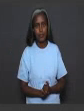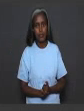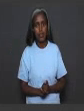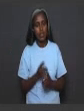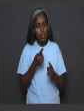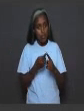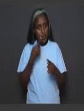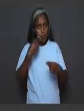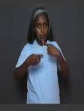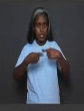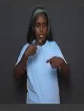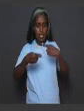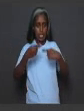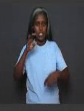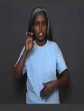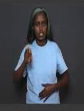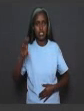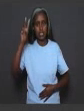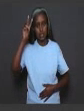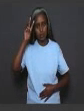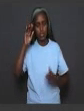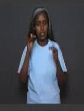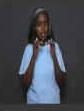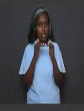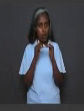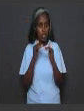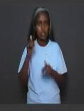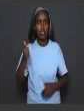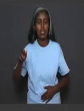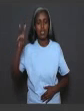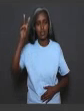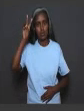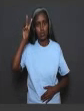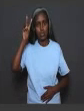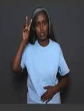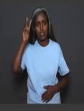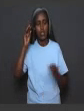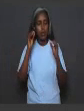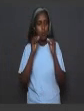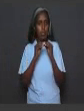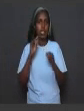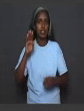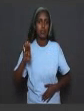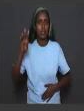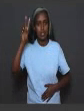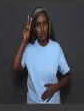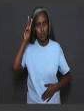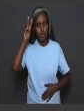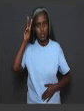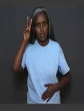From the relation c squared equals a squared plus b